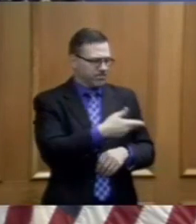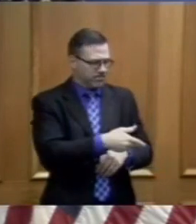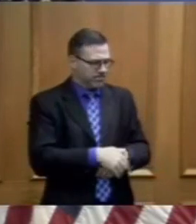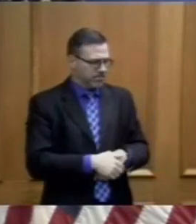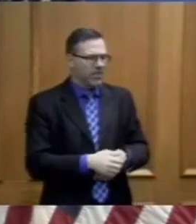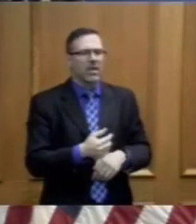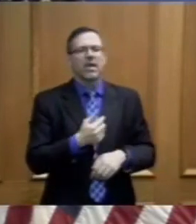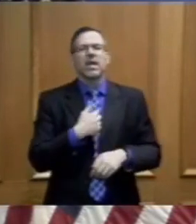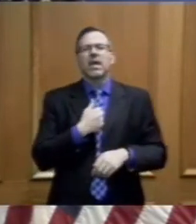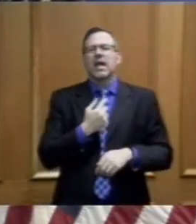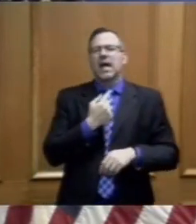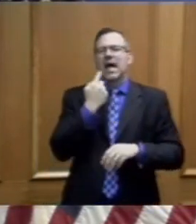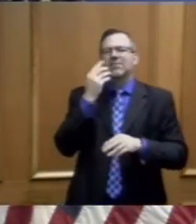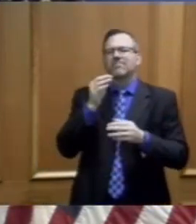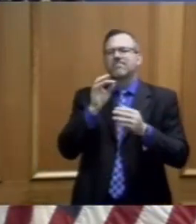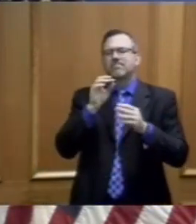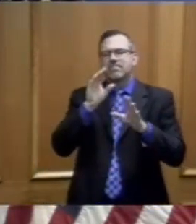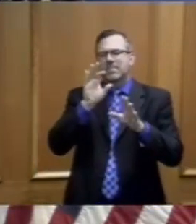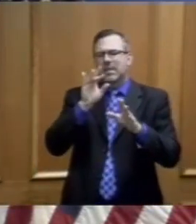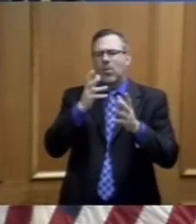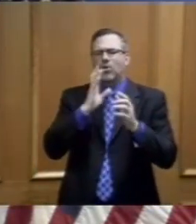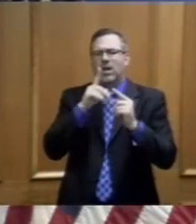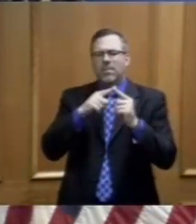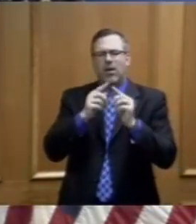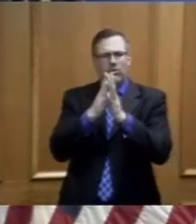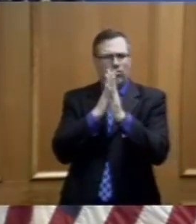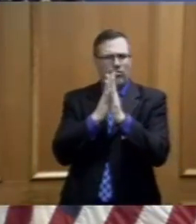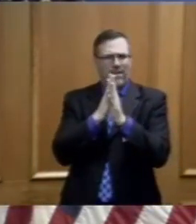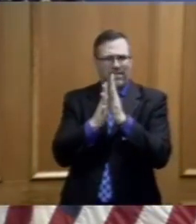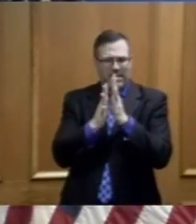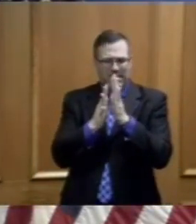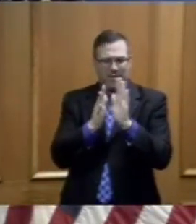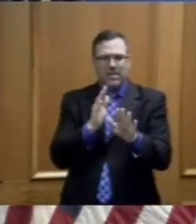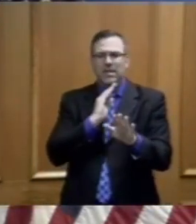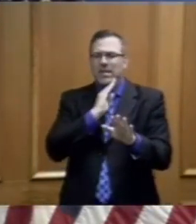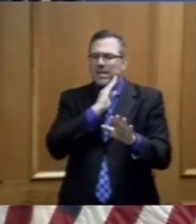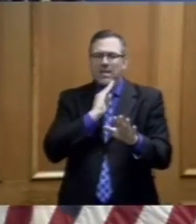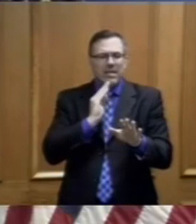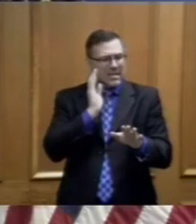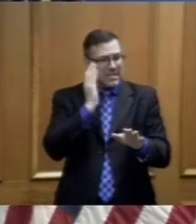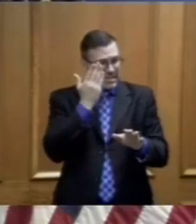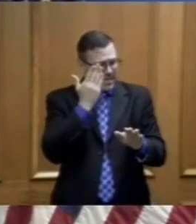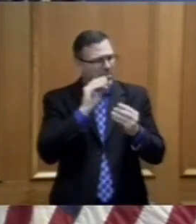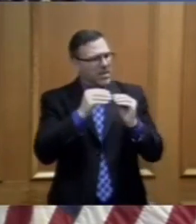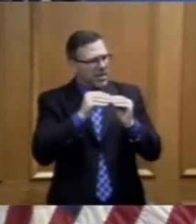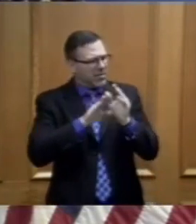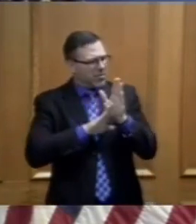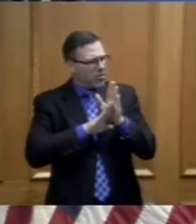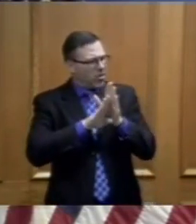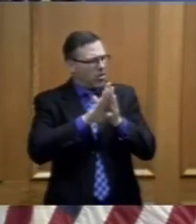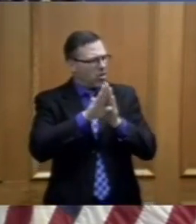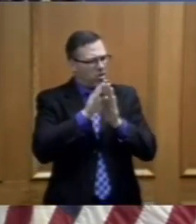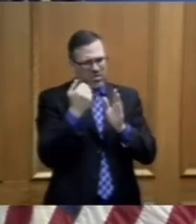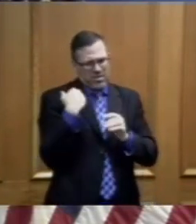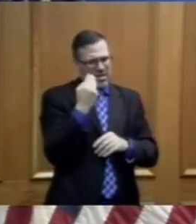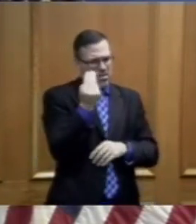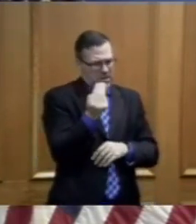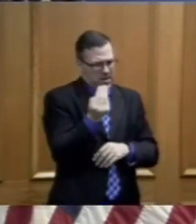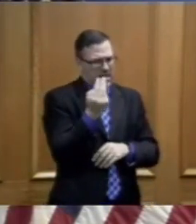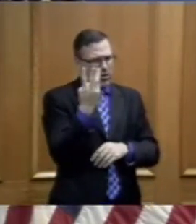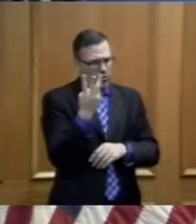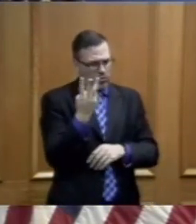follow up on the cell phone data, or the traffic data, I'm sorry. It looks like it began trending upward on Monday, Tuesday,